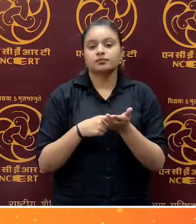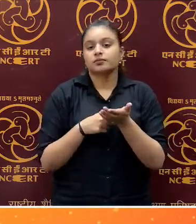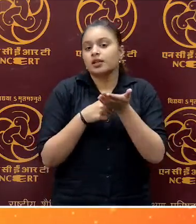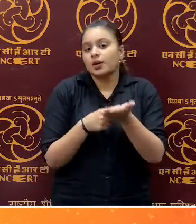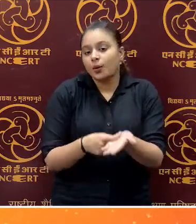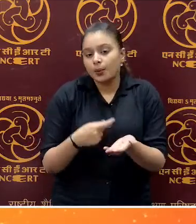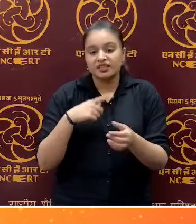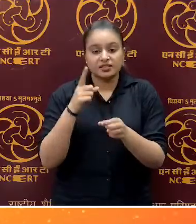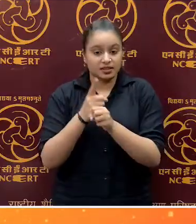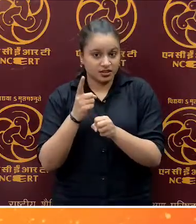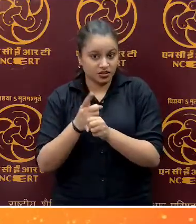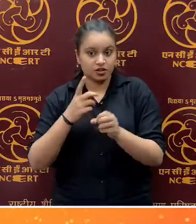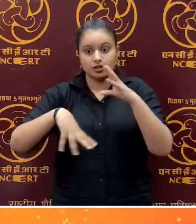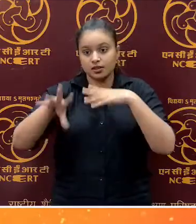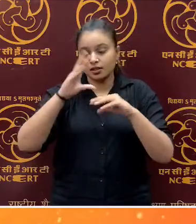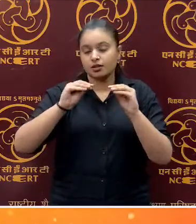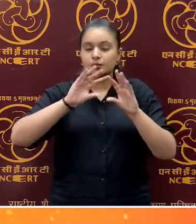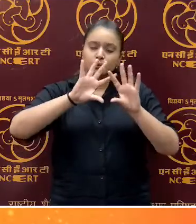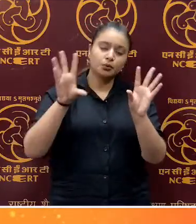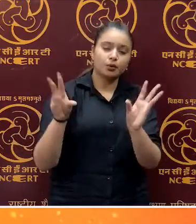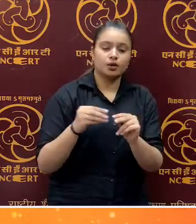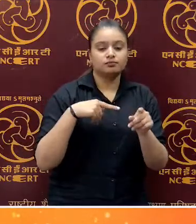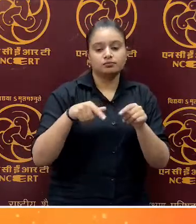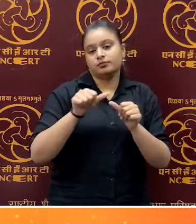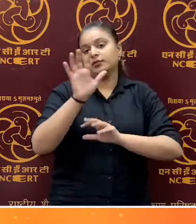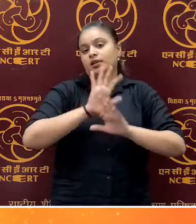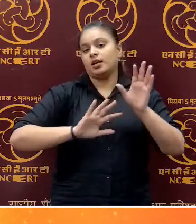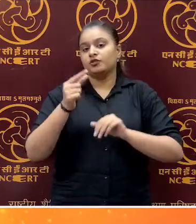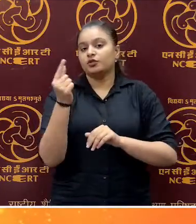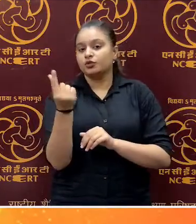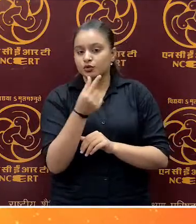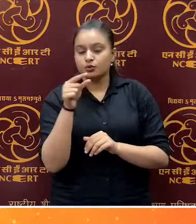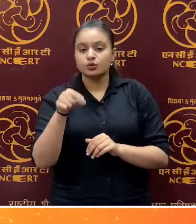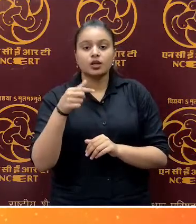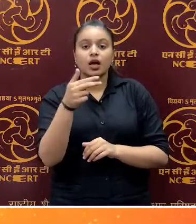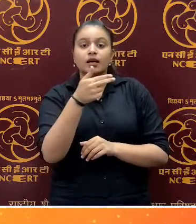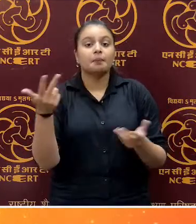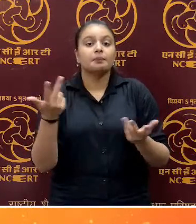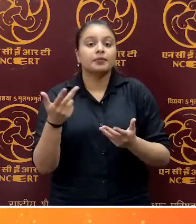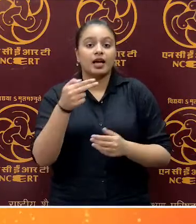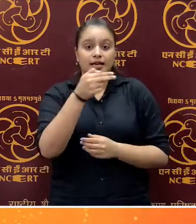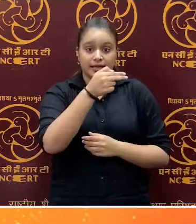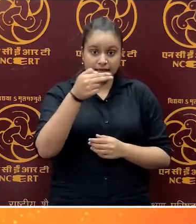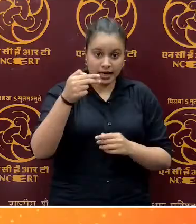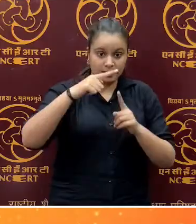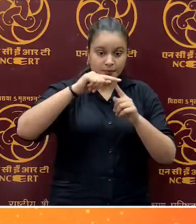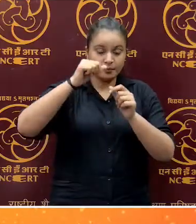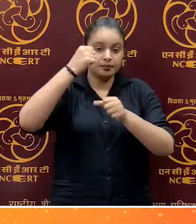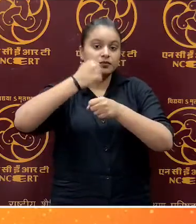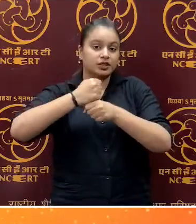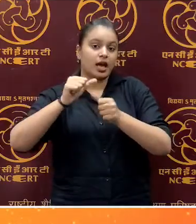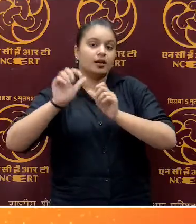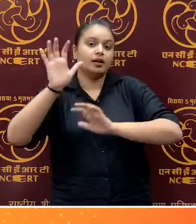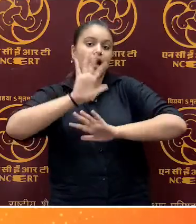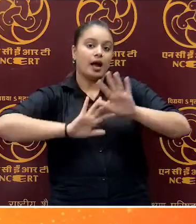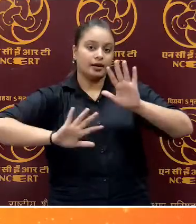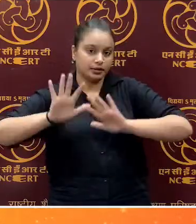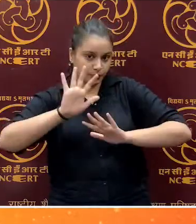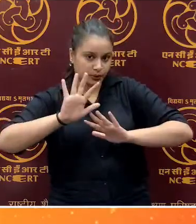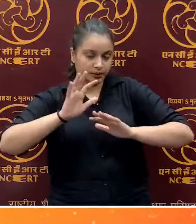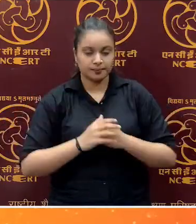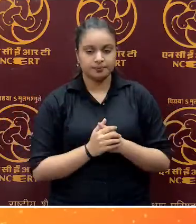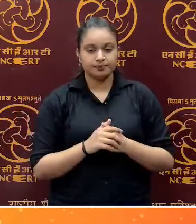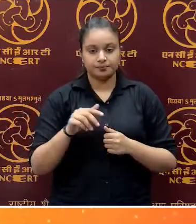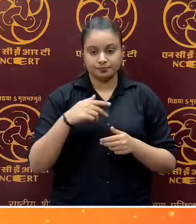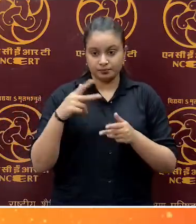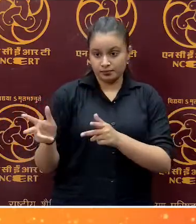all the teacher learners out there to use this activity. It is called a name tag activity, and of course, as Shakespeare Harpreet